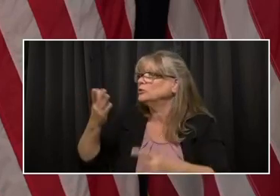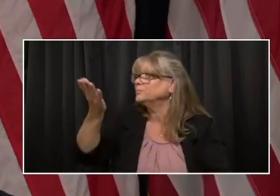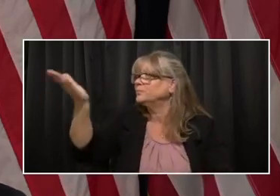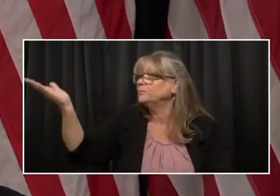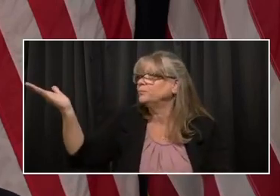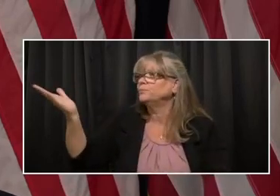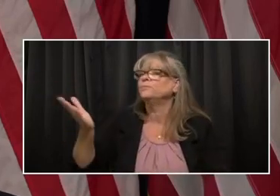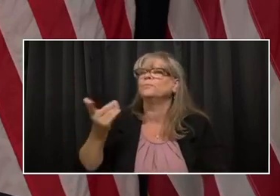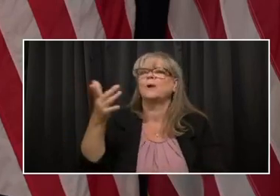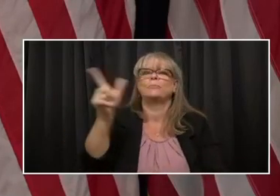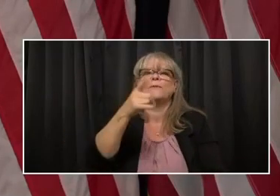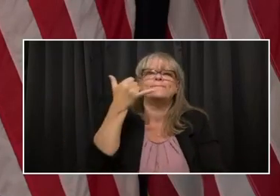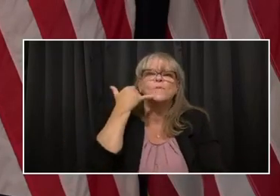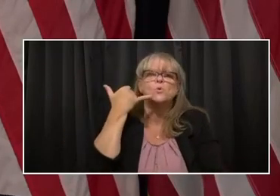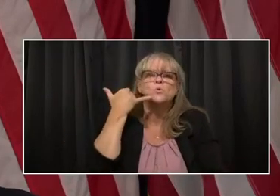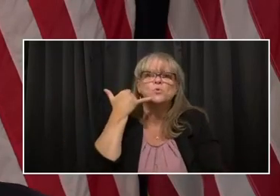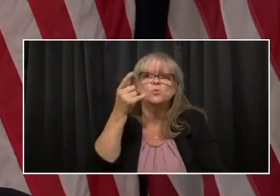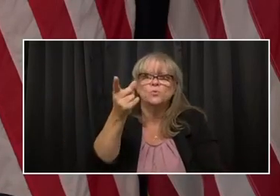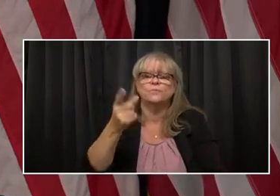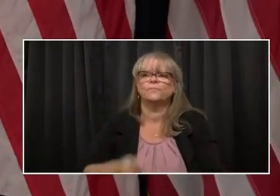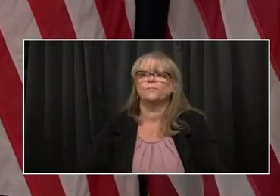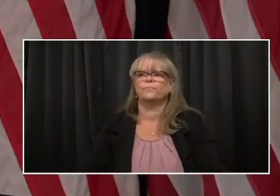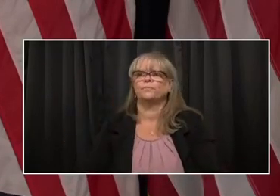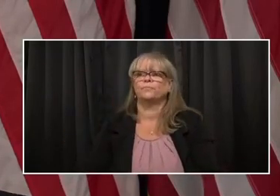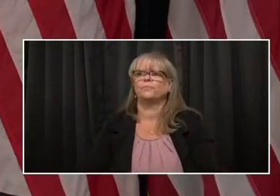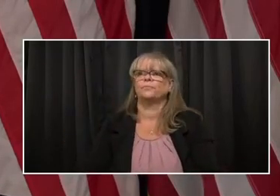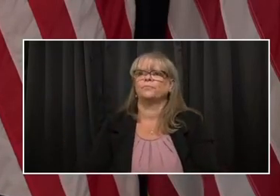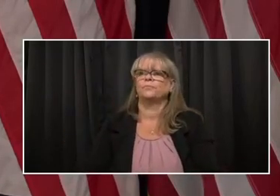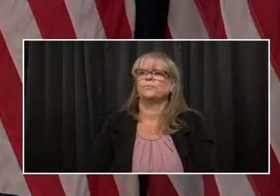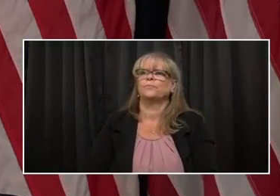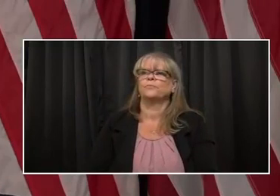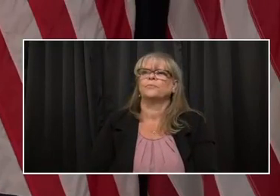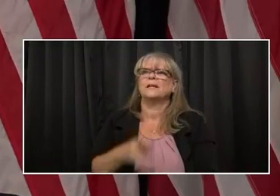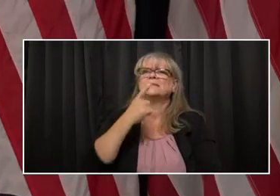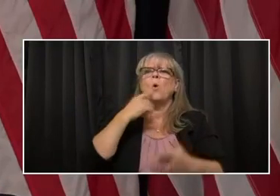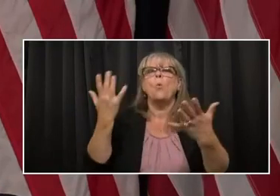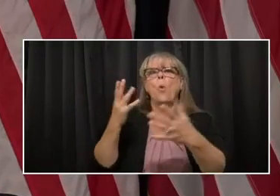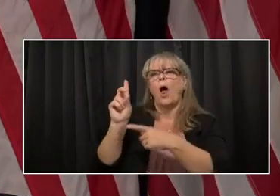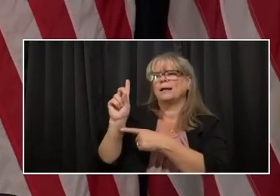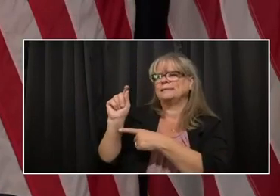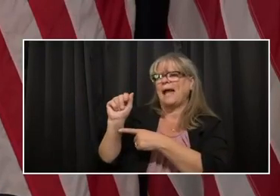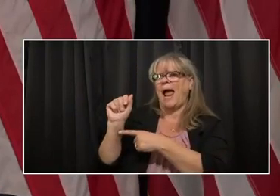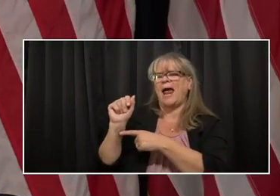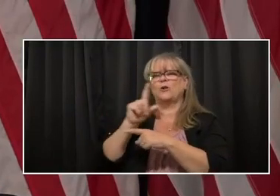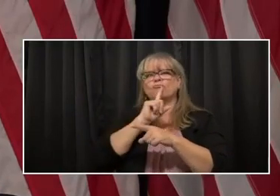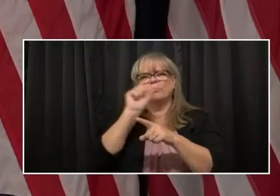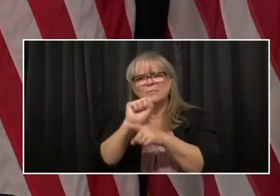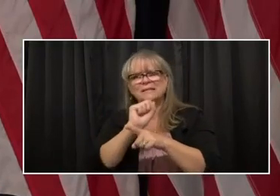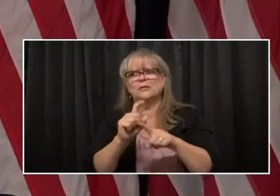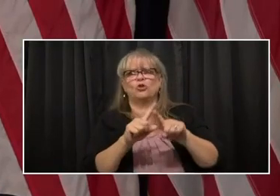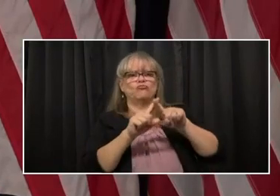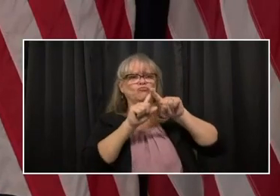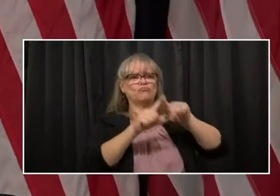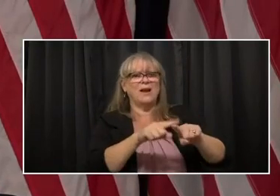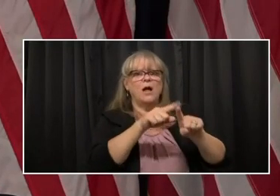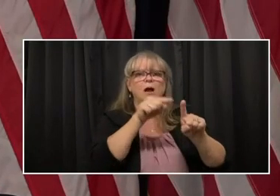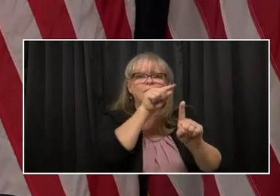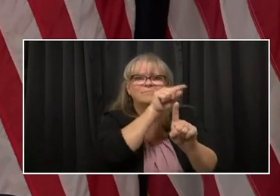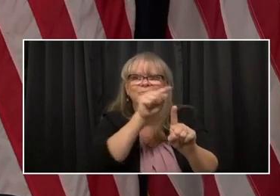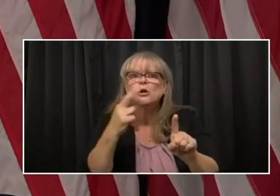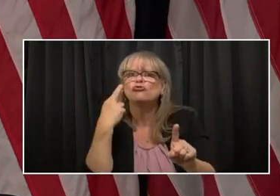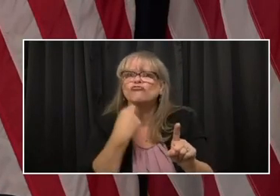Governor, it's Mary Ann Goodland from Colorado Politics. What data have you relied upon specific to restaurants, bars, and